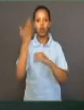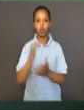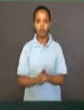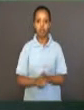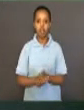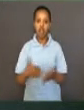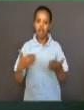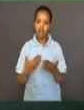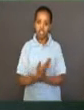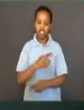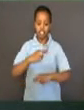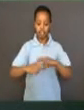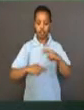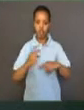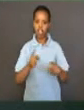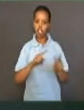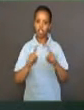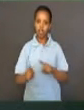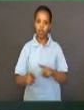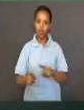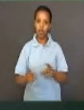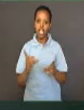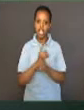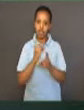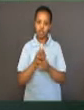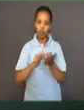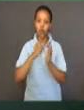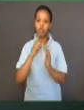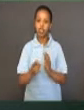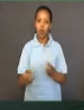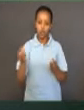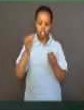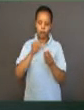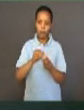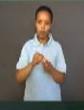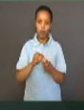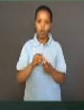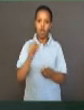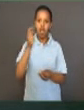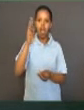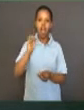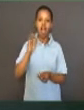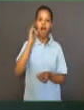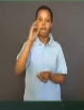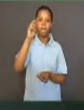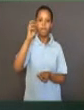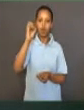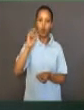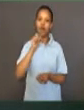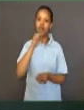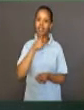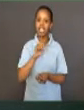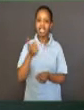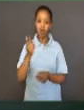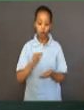The new reactions produced even more amino acids and other